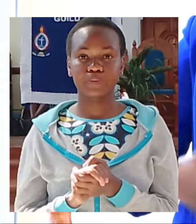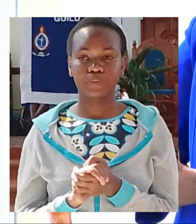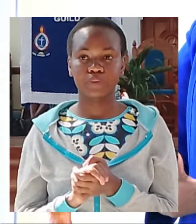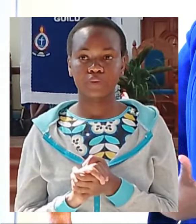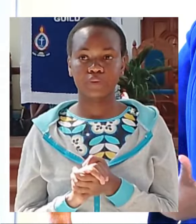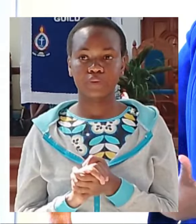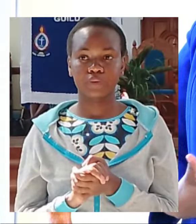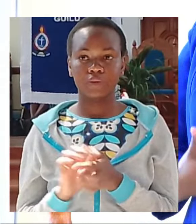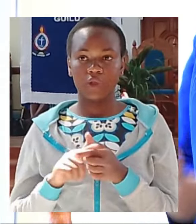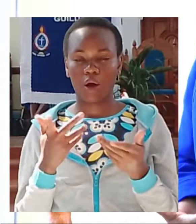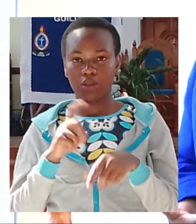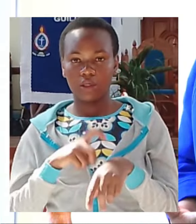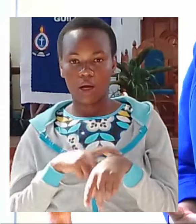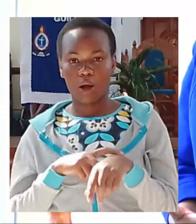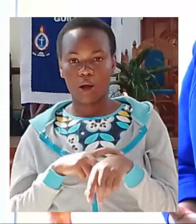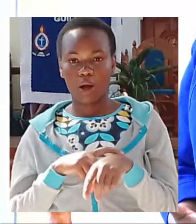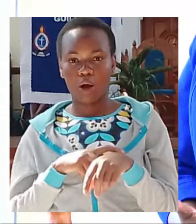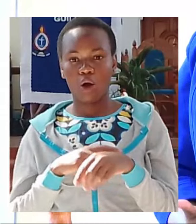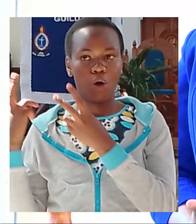How comes we have lost hope?